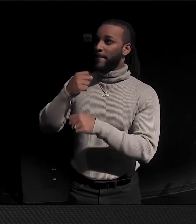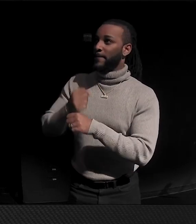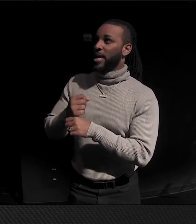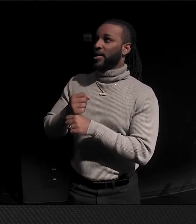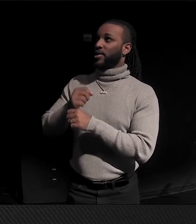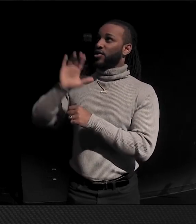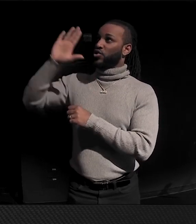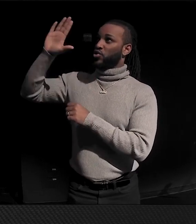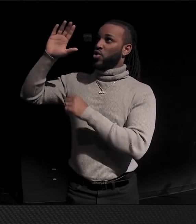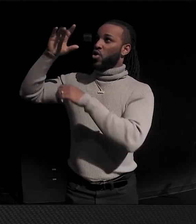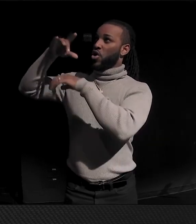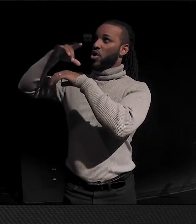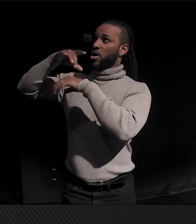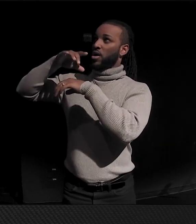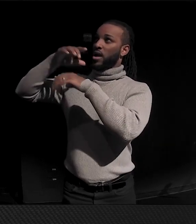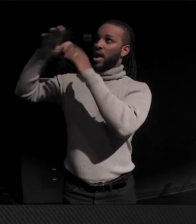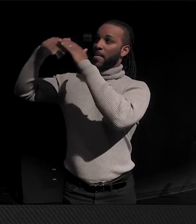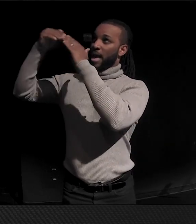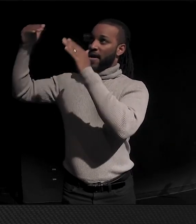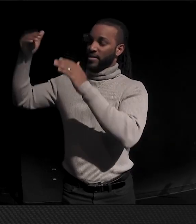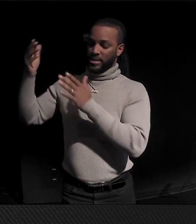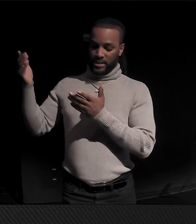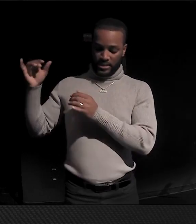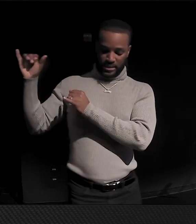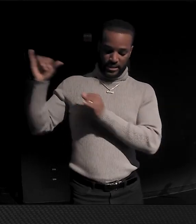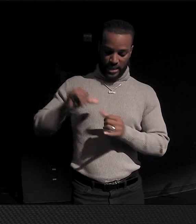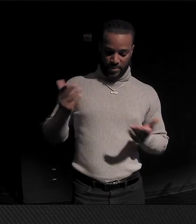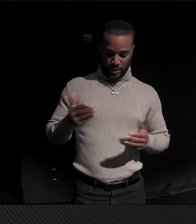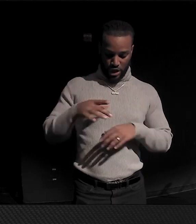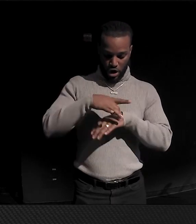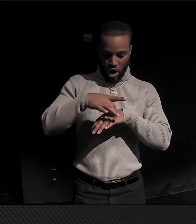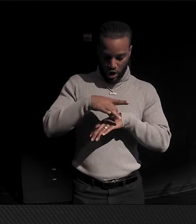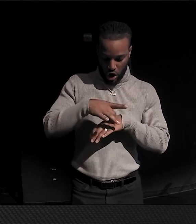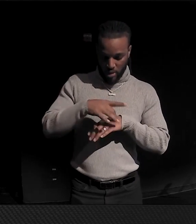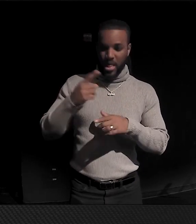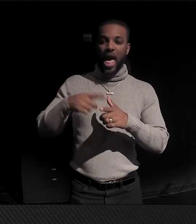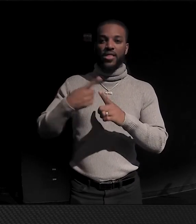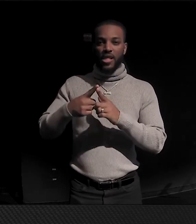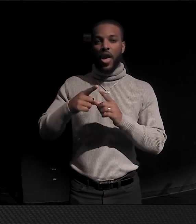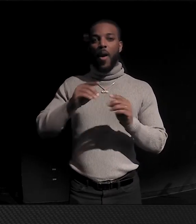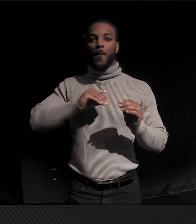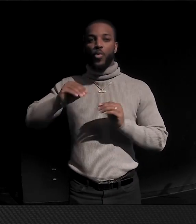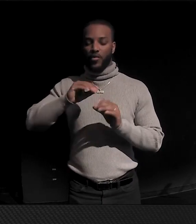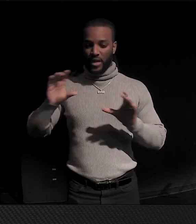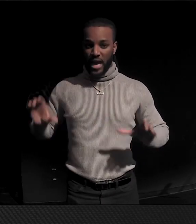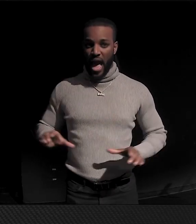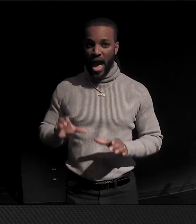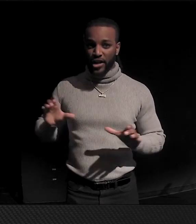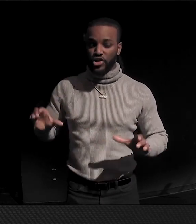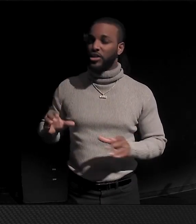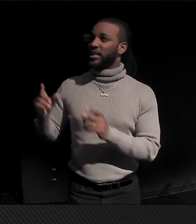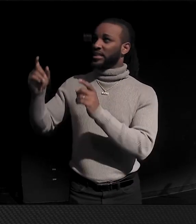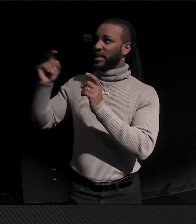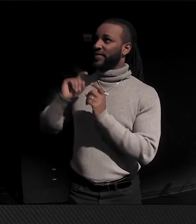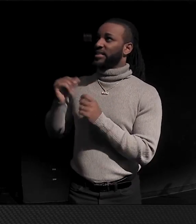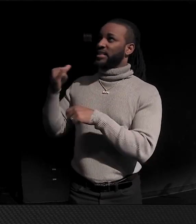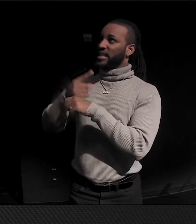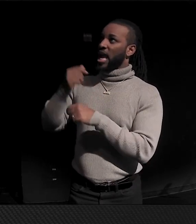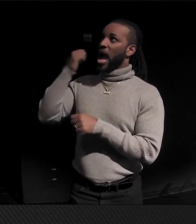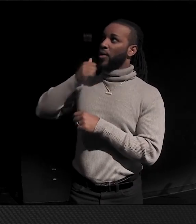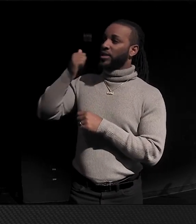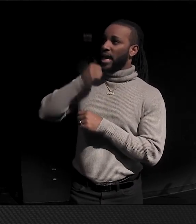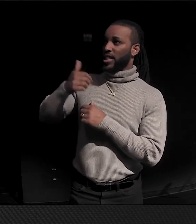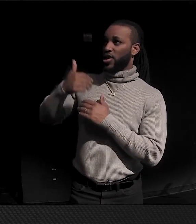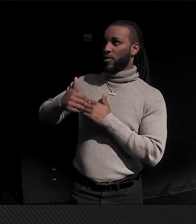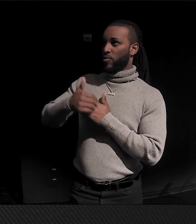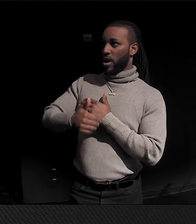heaven. Your kingdom come, your will be done. And then move to the asking and diligently give us today our daily bread as we learn to pray